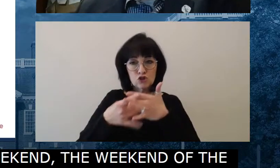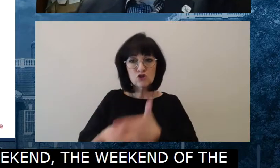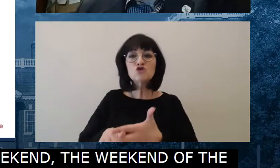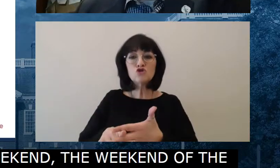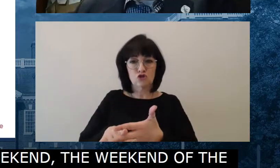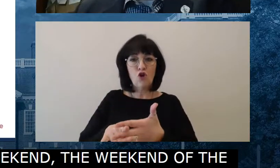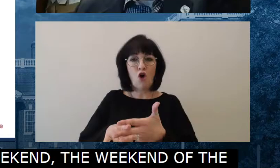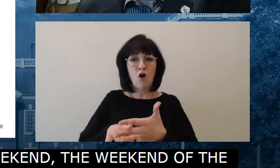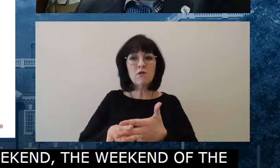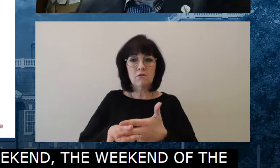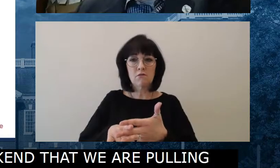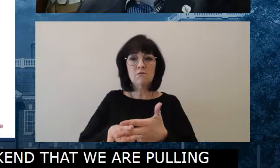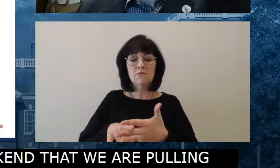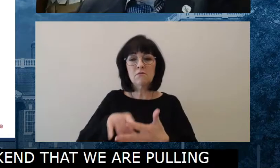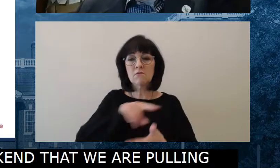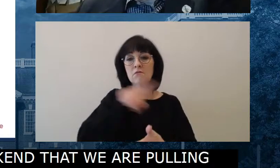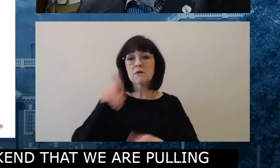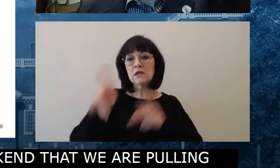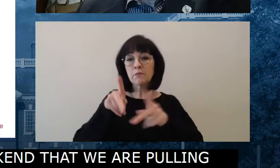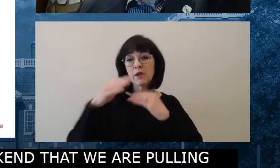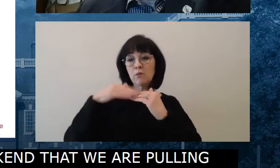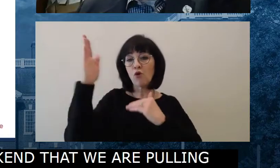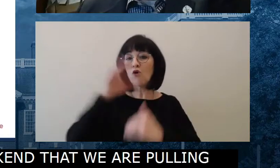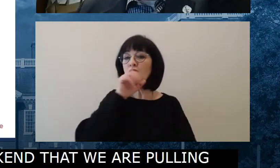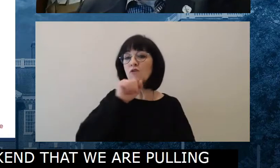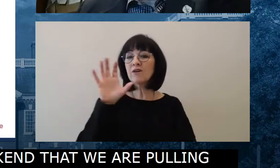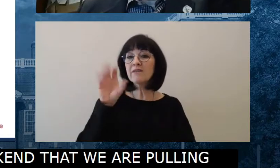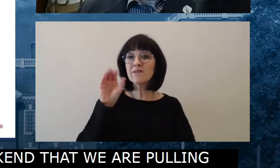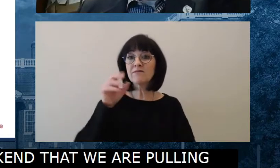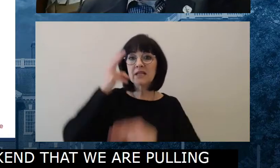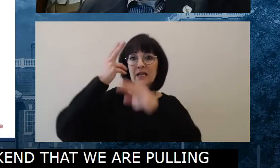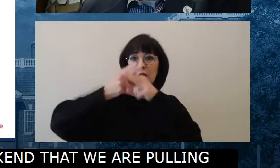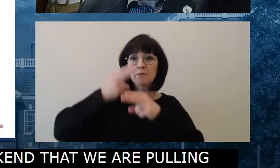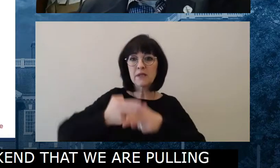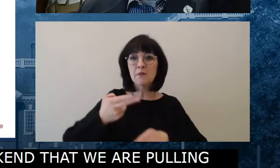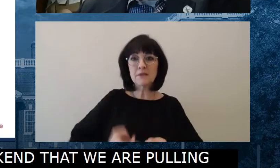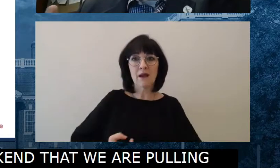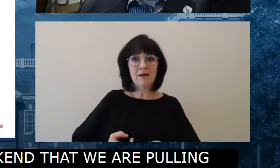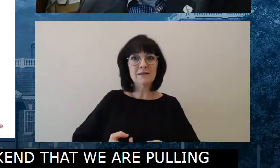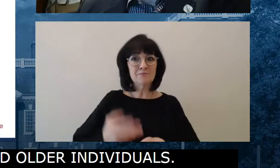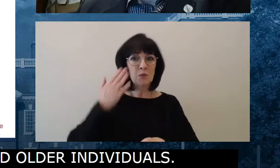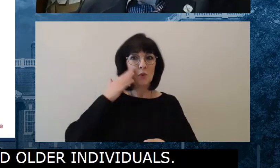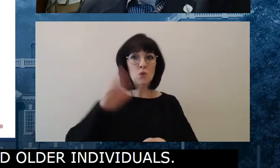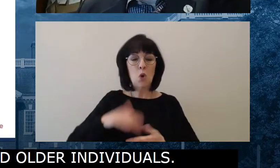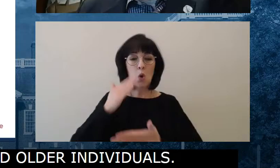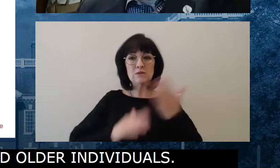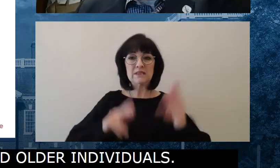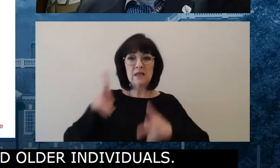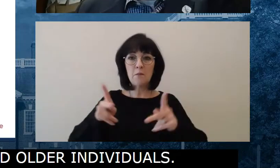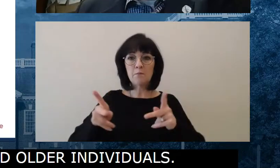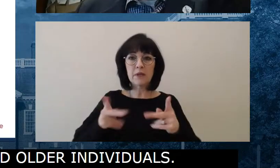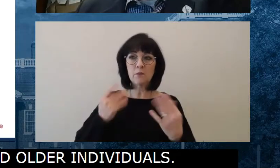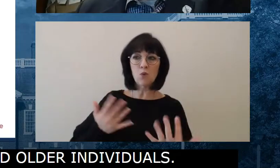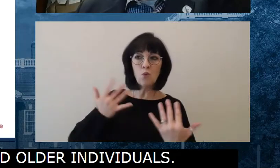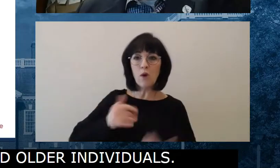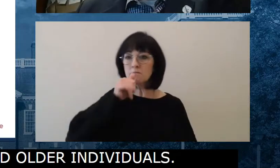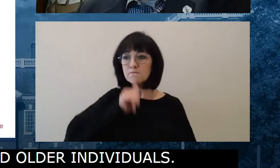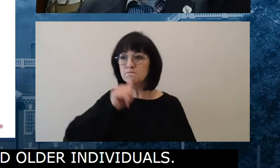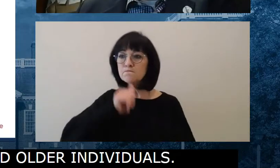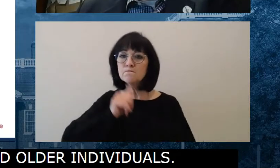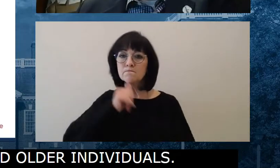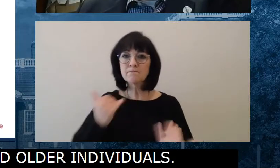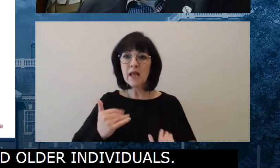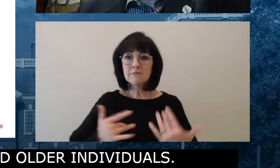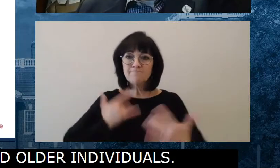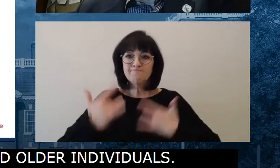older individuals. So exciting that a lot of people have their first opportunity to get vaccinated next weekend. Again, we'll see the actual numbers when we